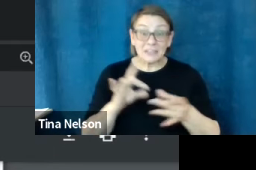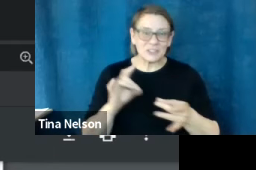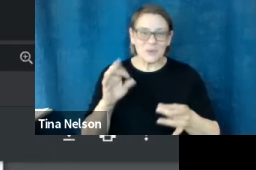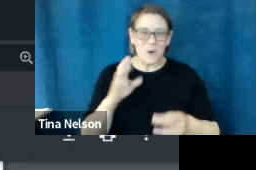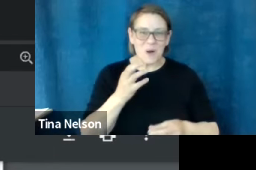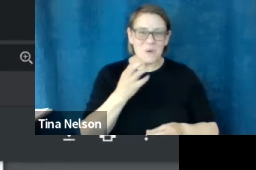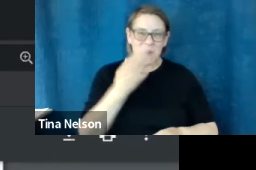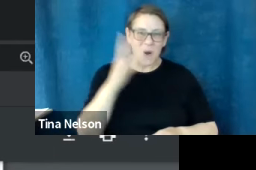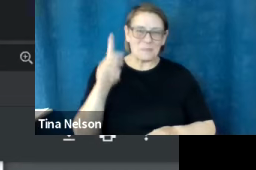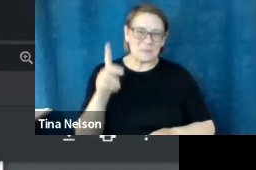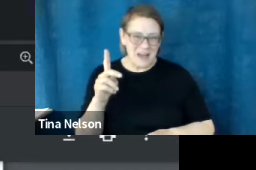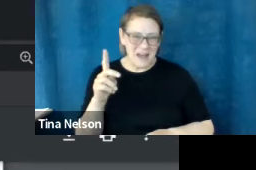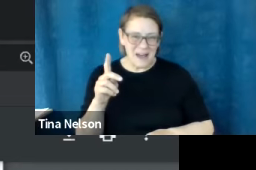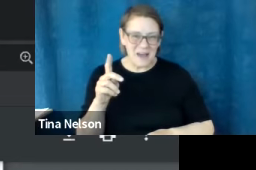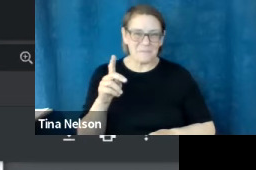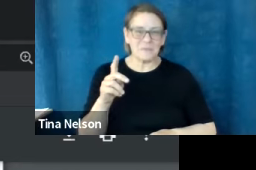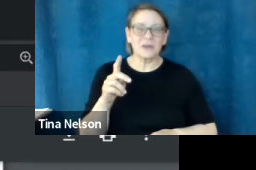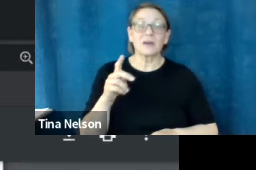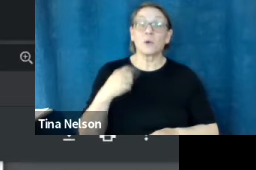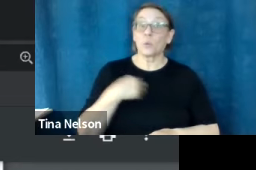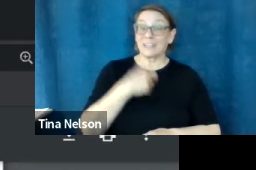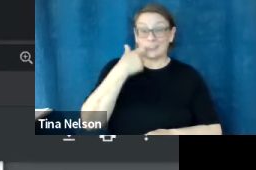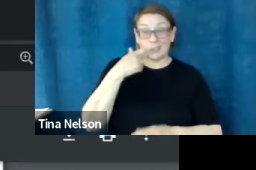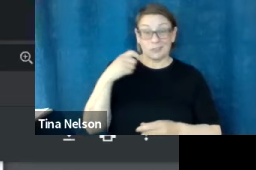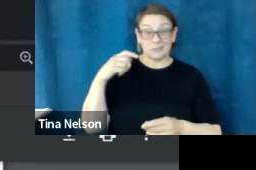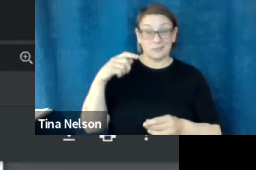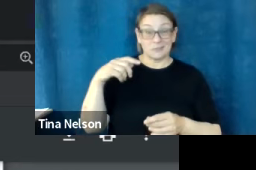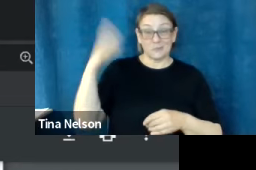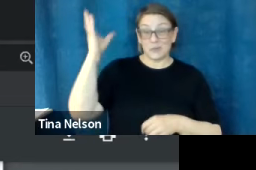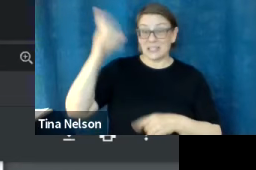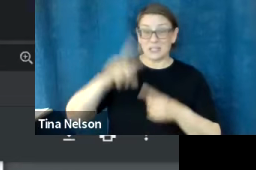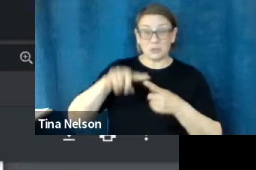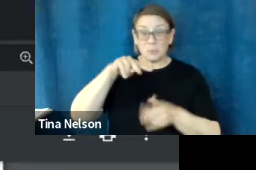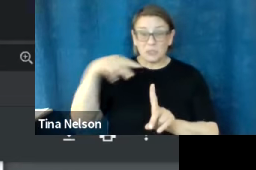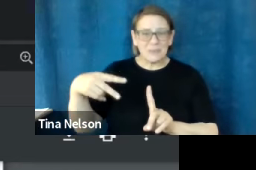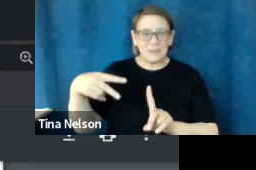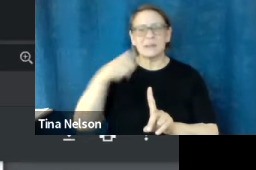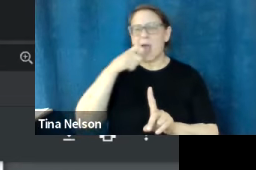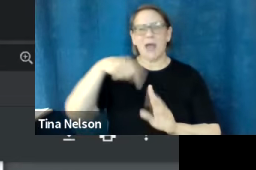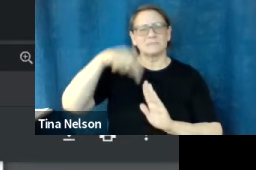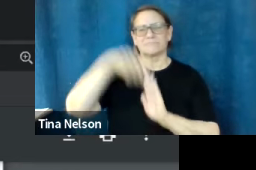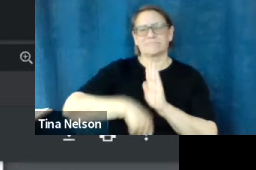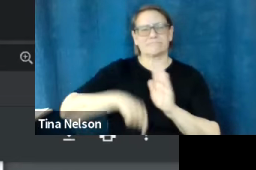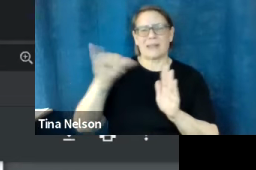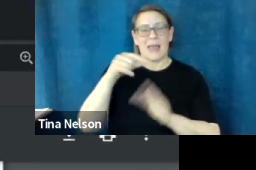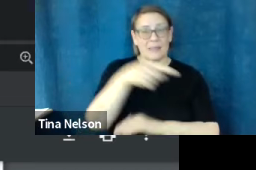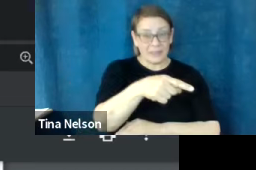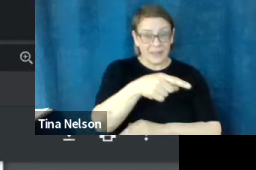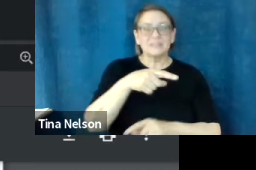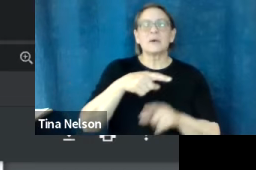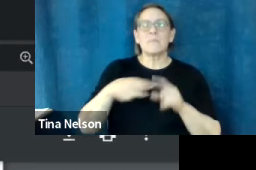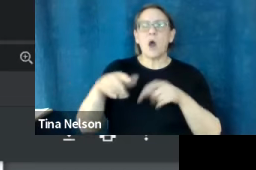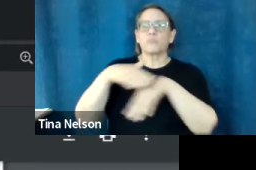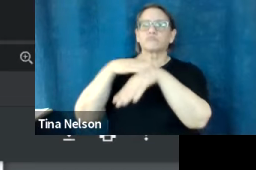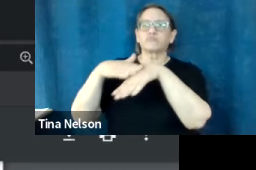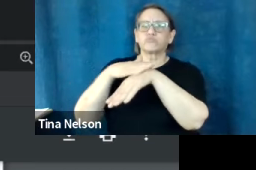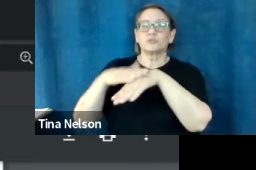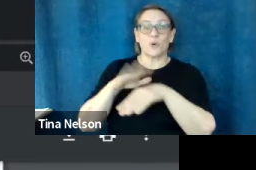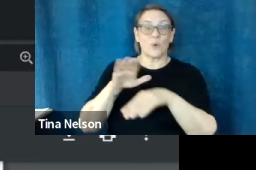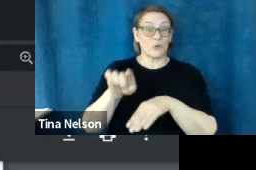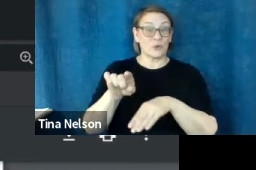after presenting to perspectives, we didn't do a deep dive. We started to scratch the surface. So health care committee is lucky that